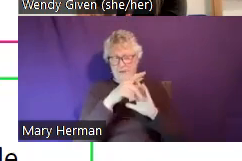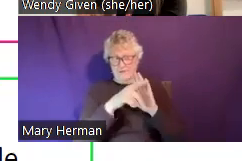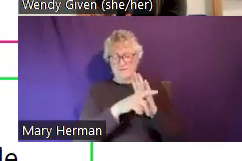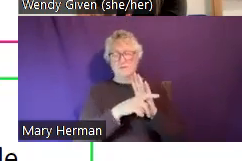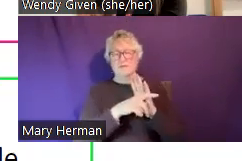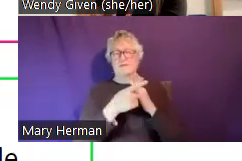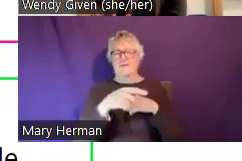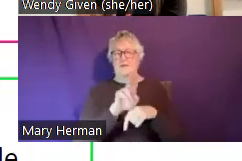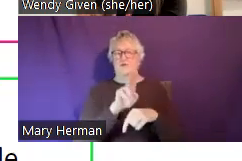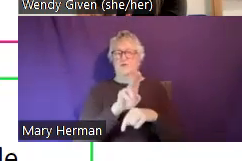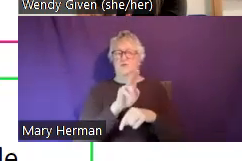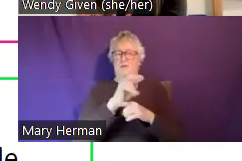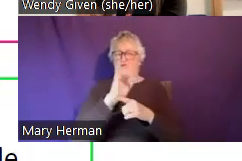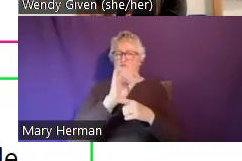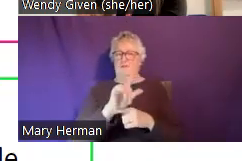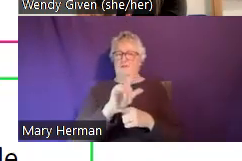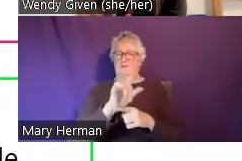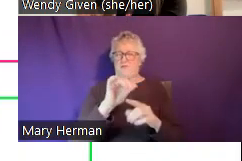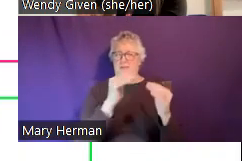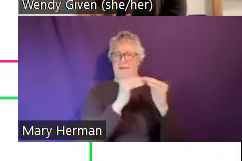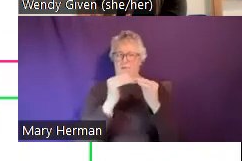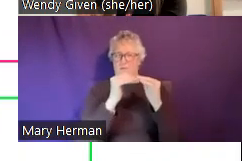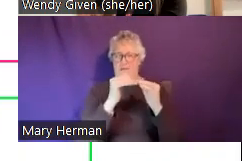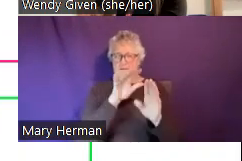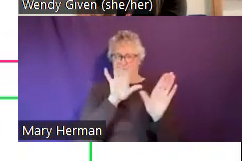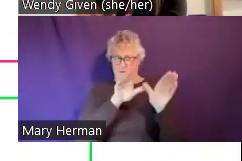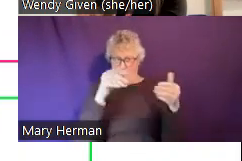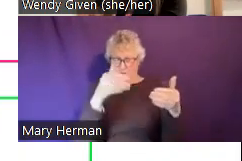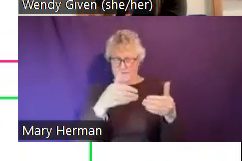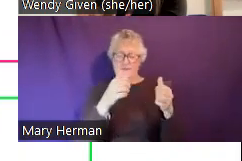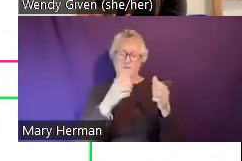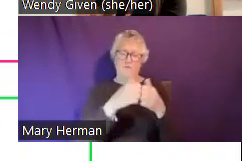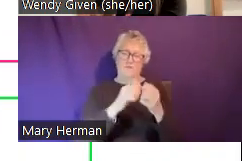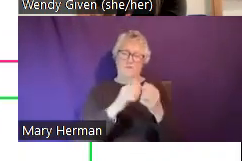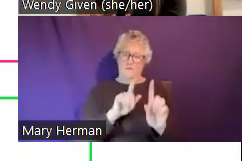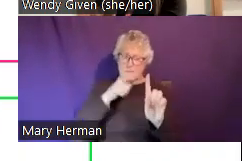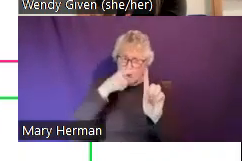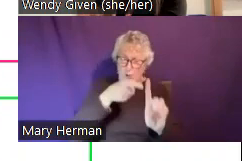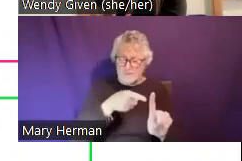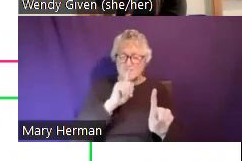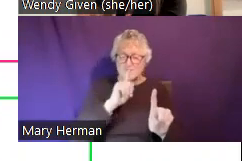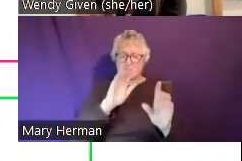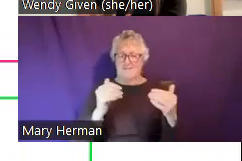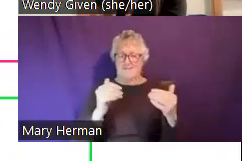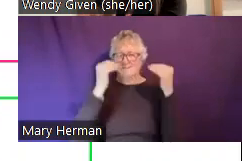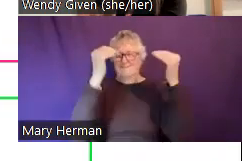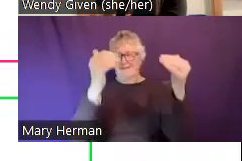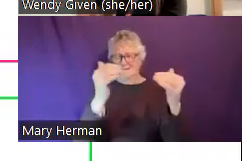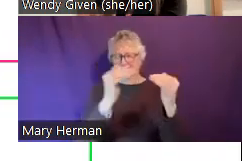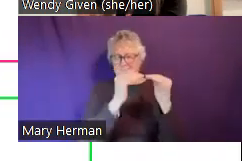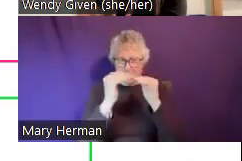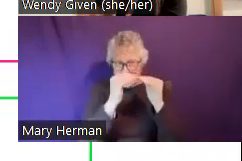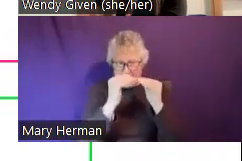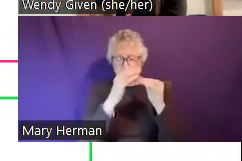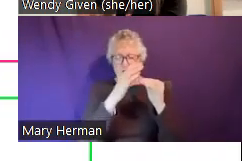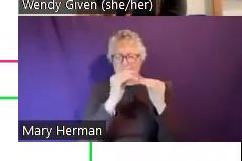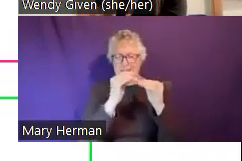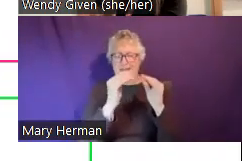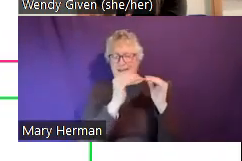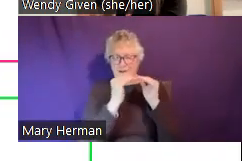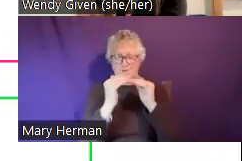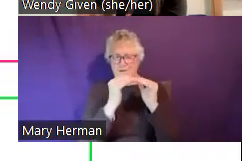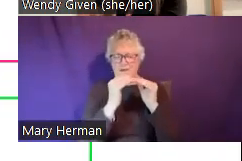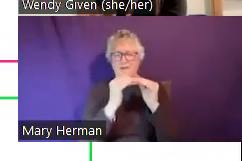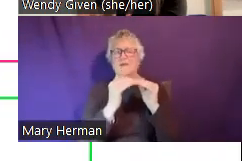equity focus with the purpose of advancing fair and equitable inclusion and creating the conditions in which all people